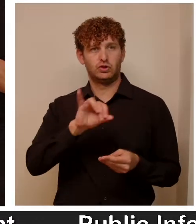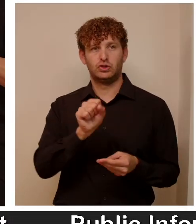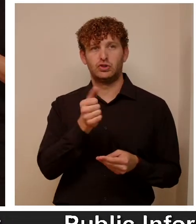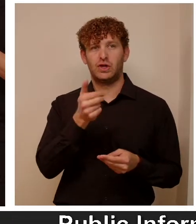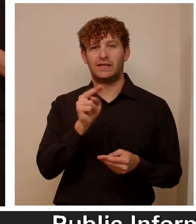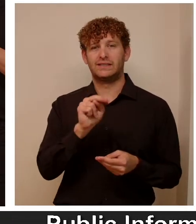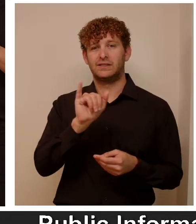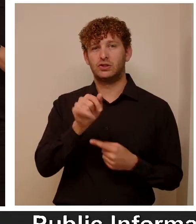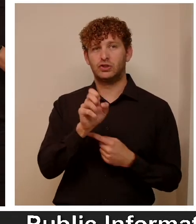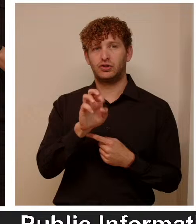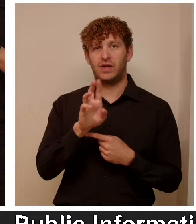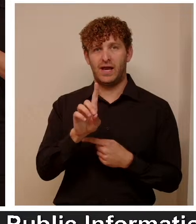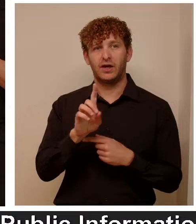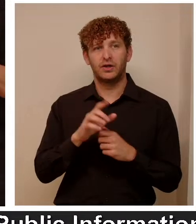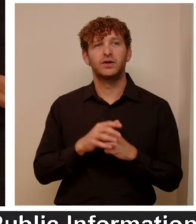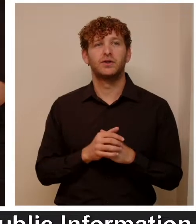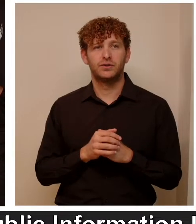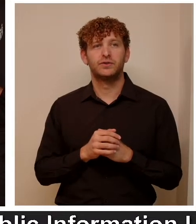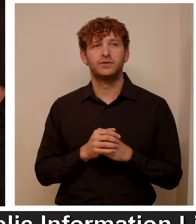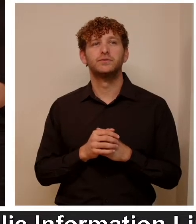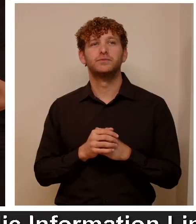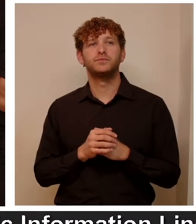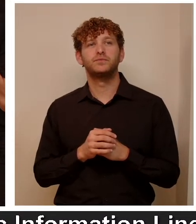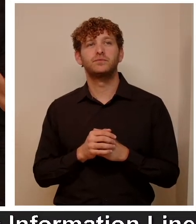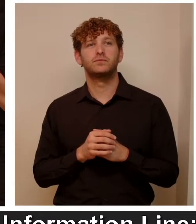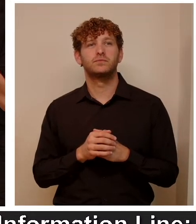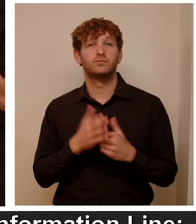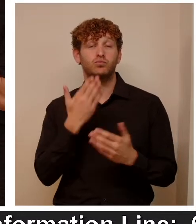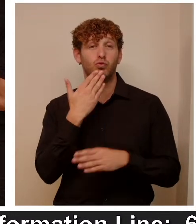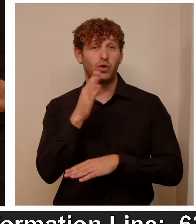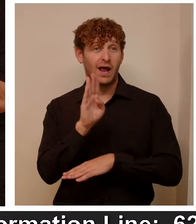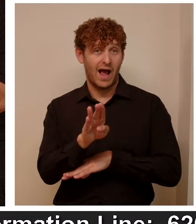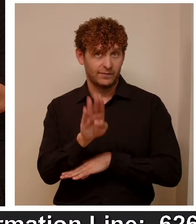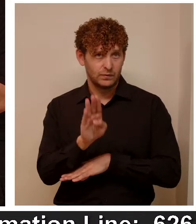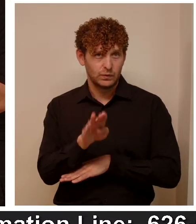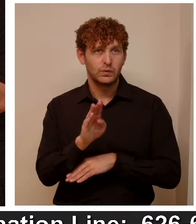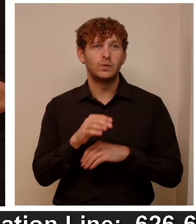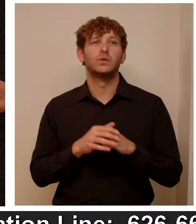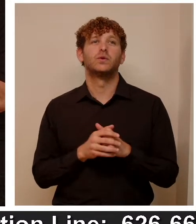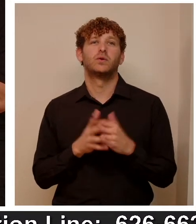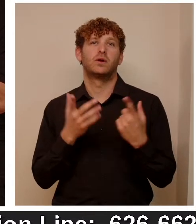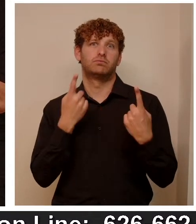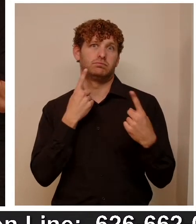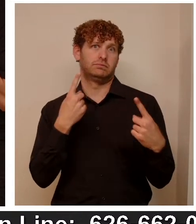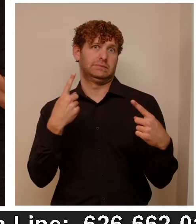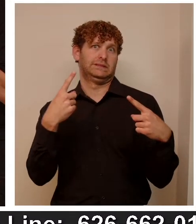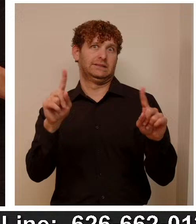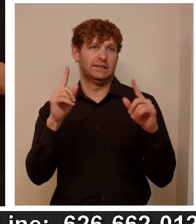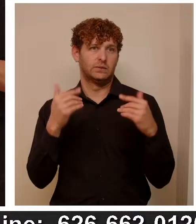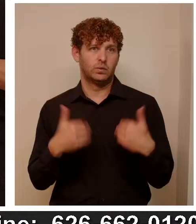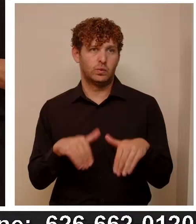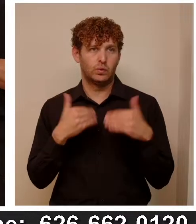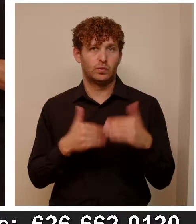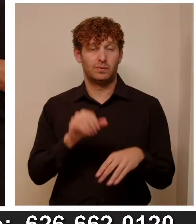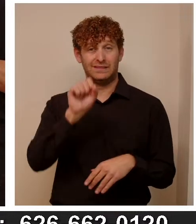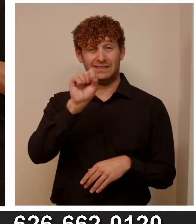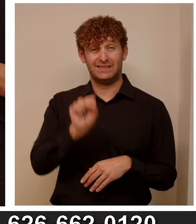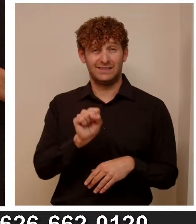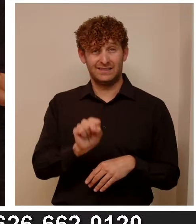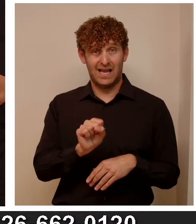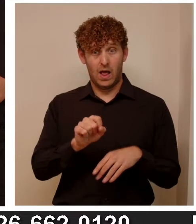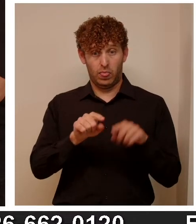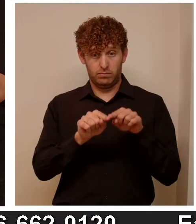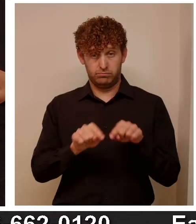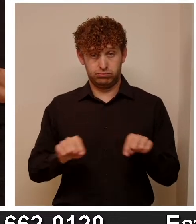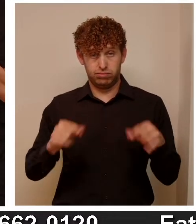had some major successes today. This area in the southern portion, north of New